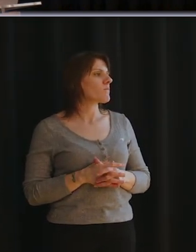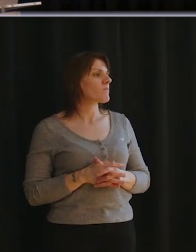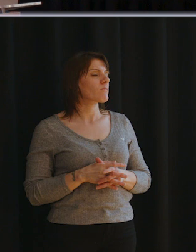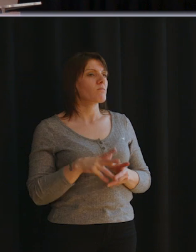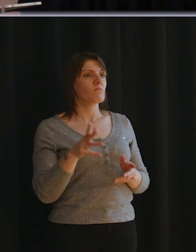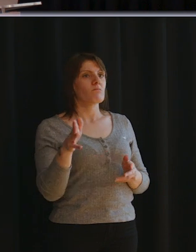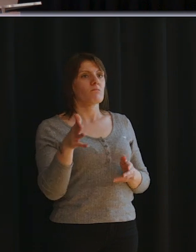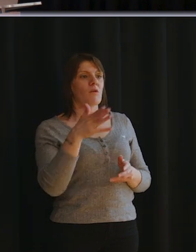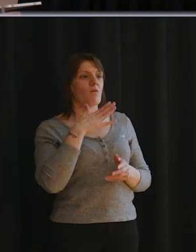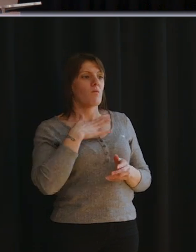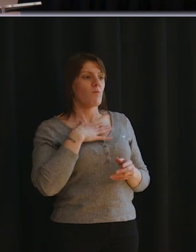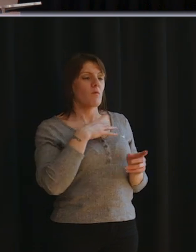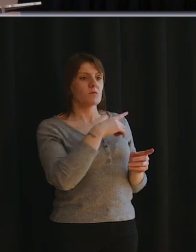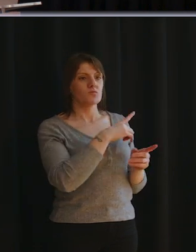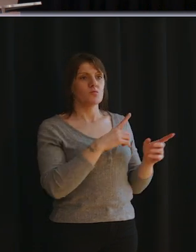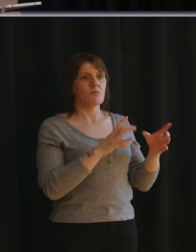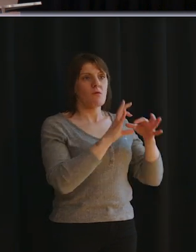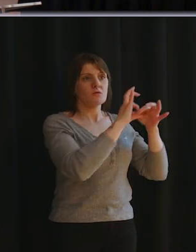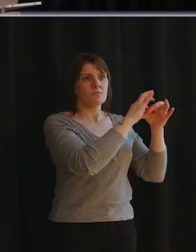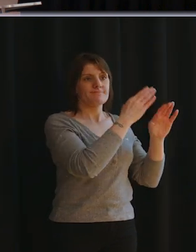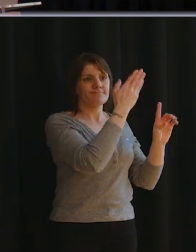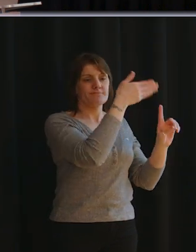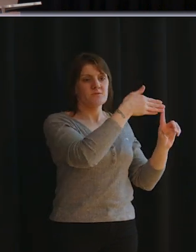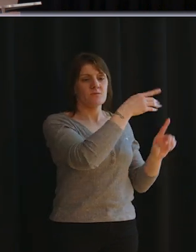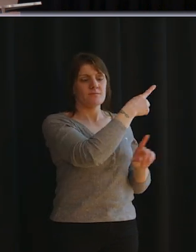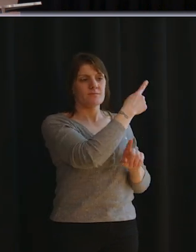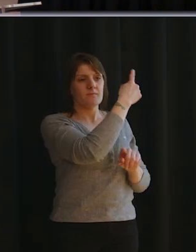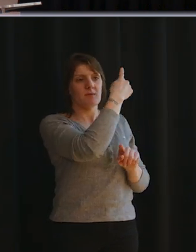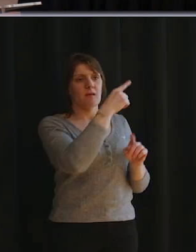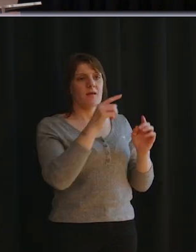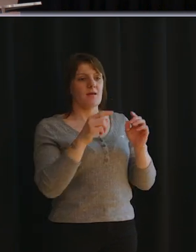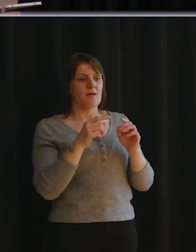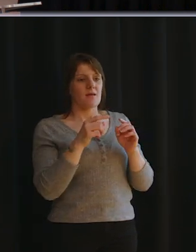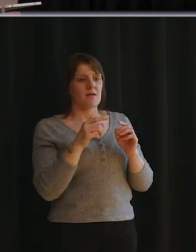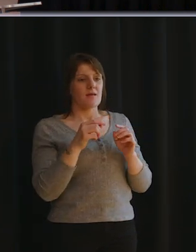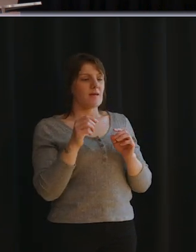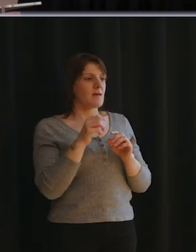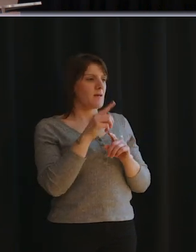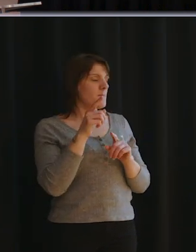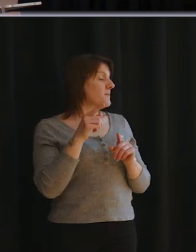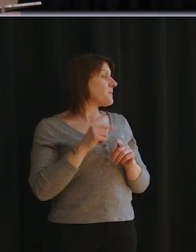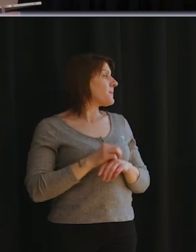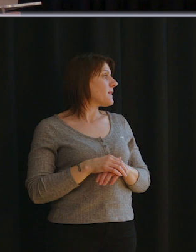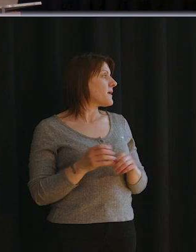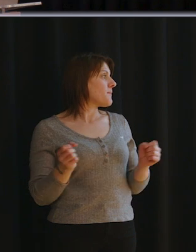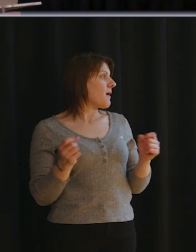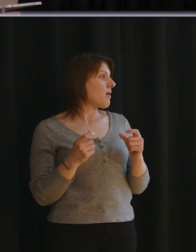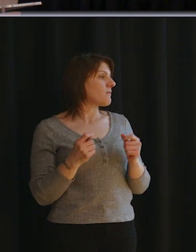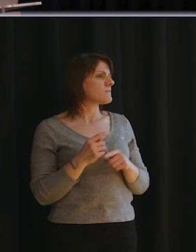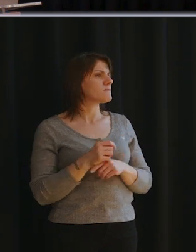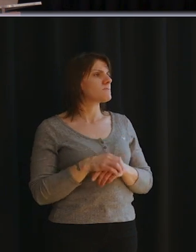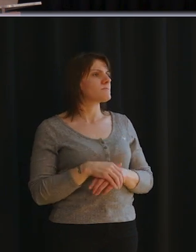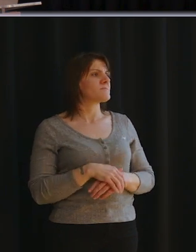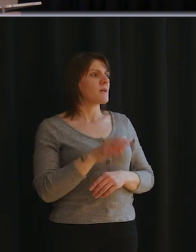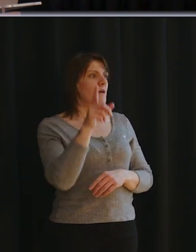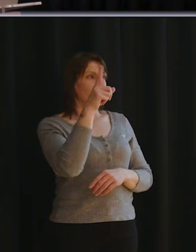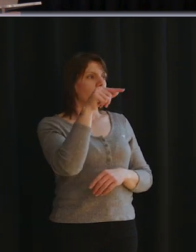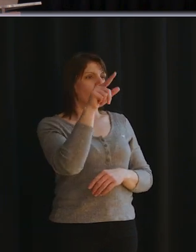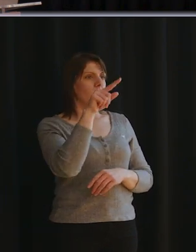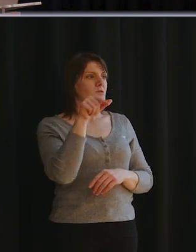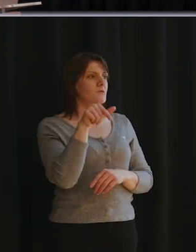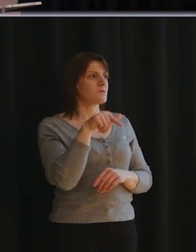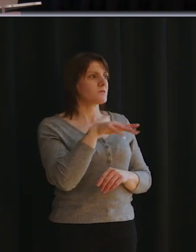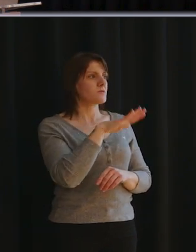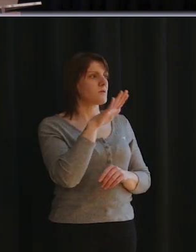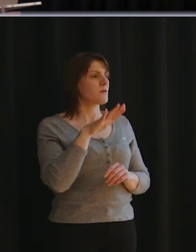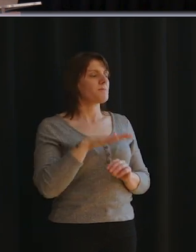If anybody wants to contact me directly, that's my email address. I do check it fairly regularly. Are there any questions that anybody wants to ask at this point?